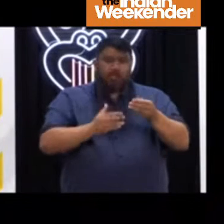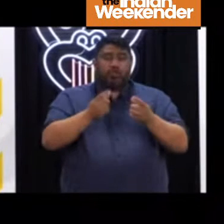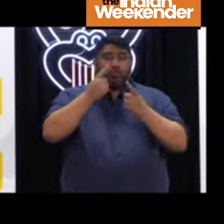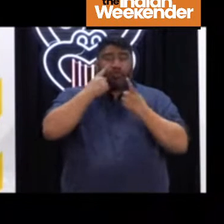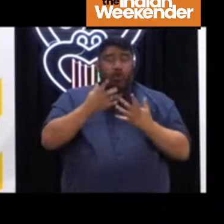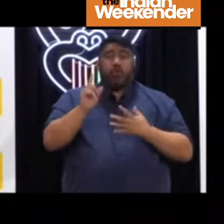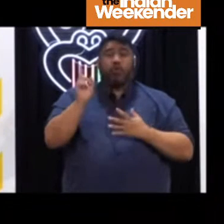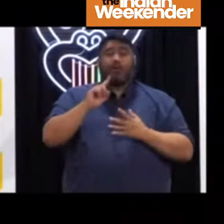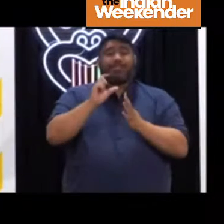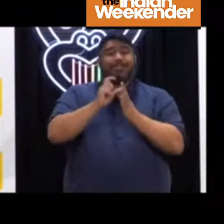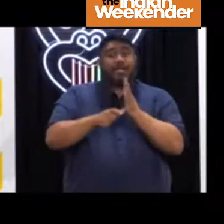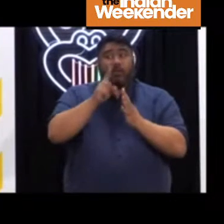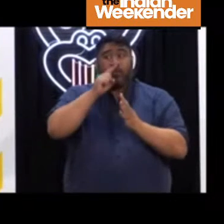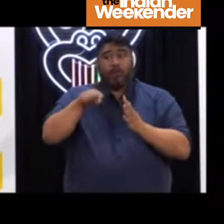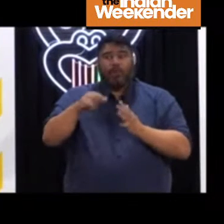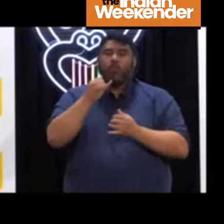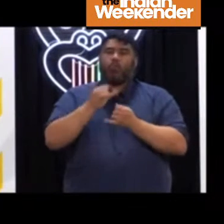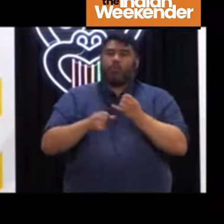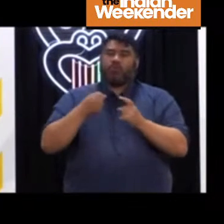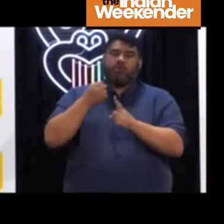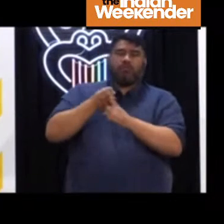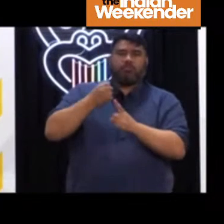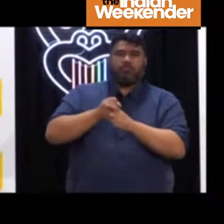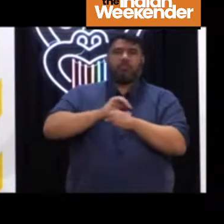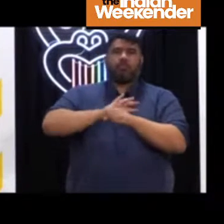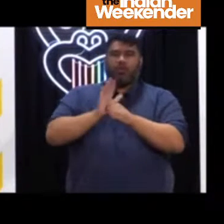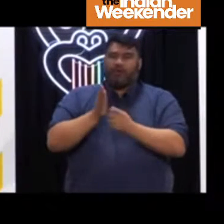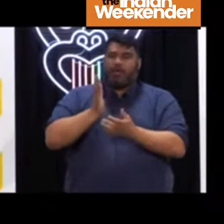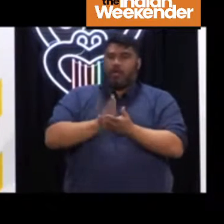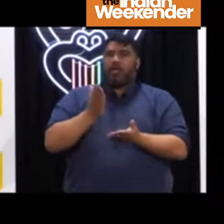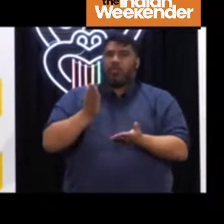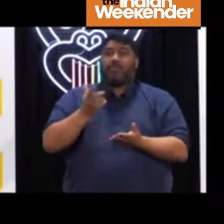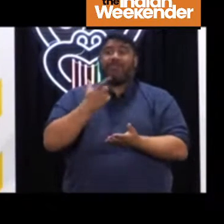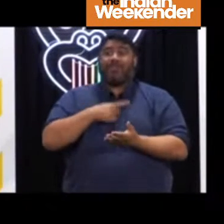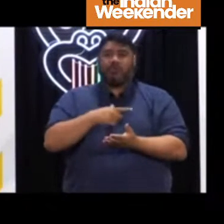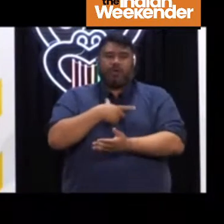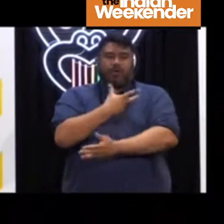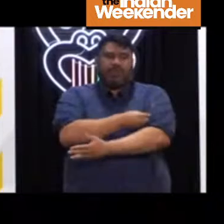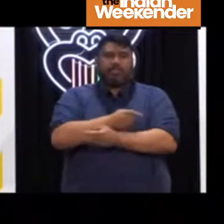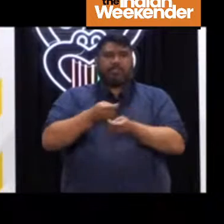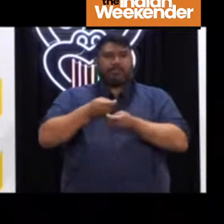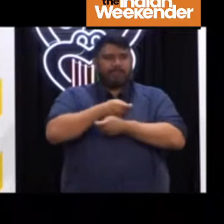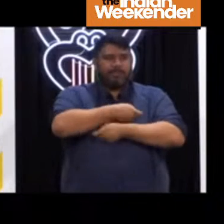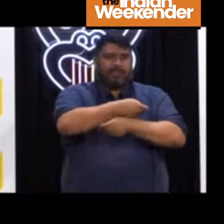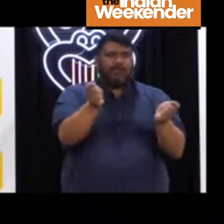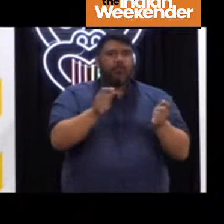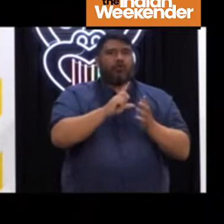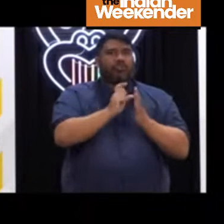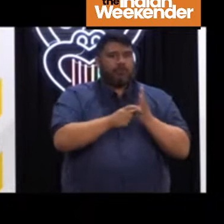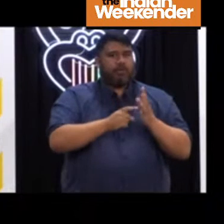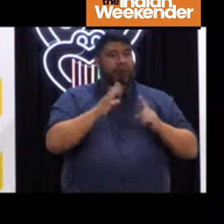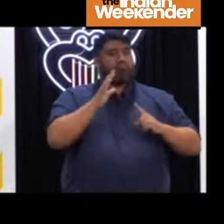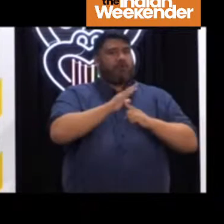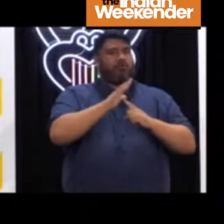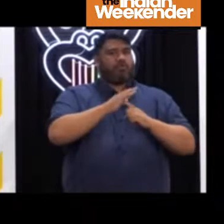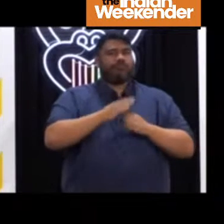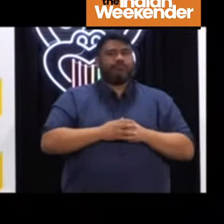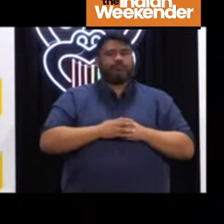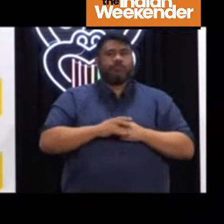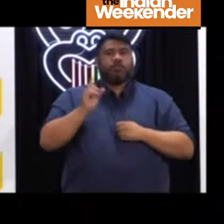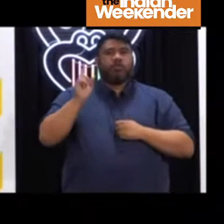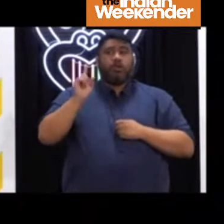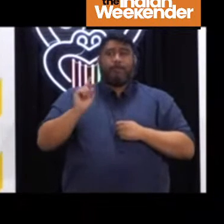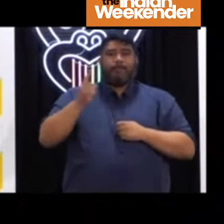for disabled people, so we're working hard to get the vaccine to this group of New Zealanders. This morning, Minister for Disability Issues,